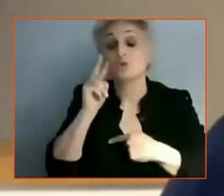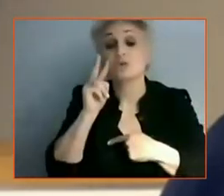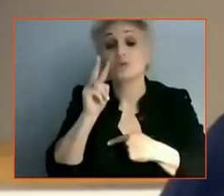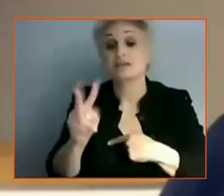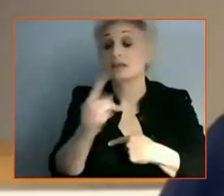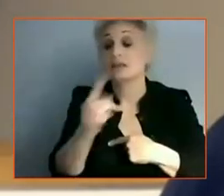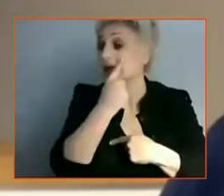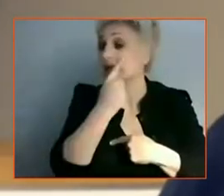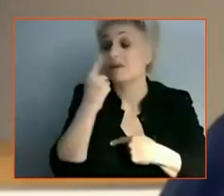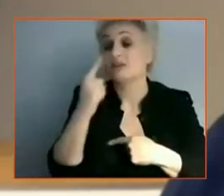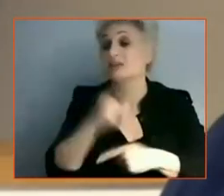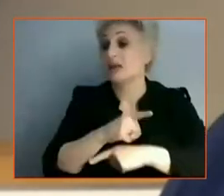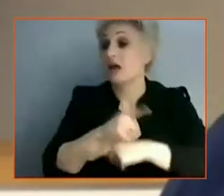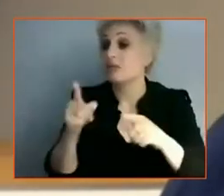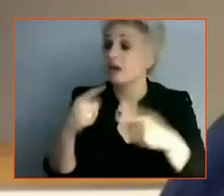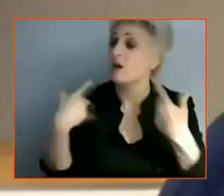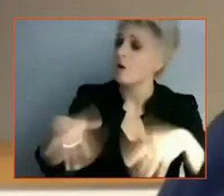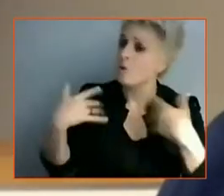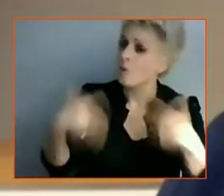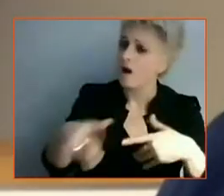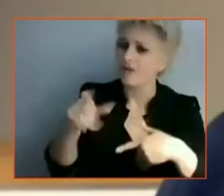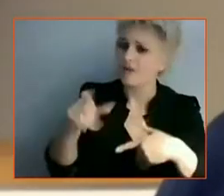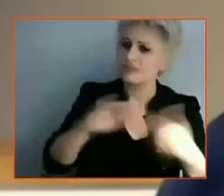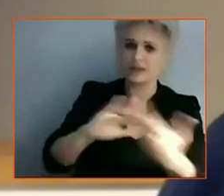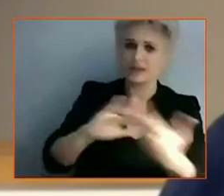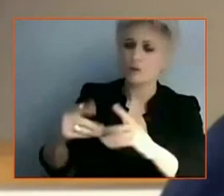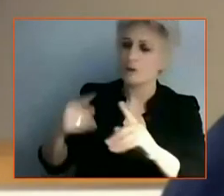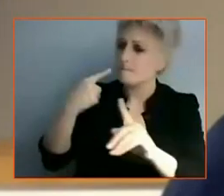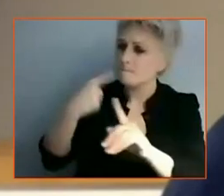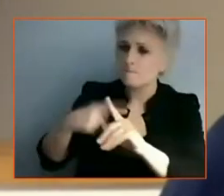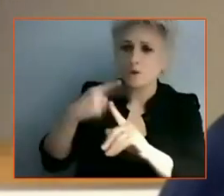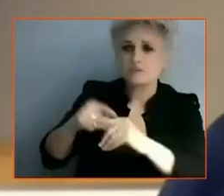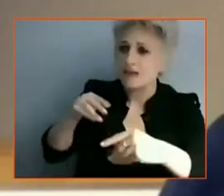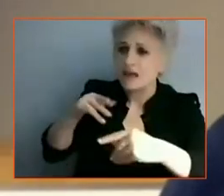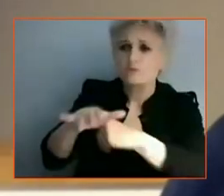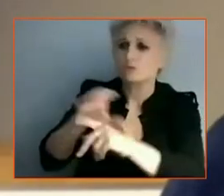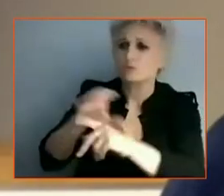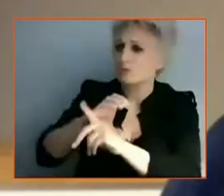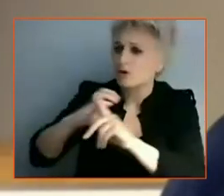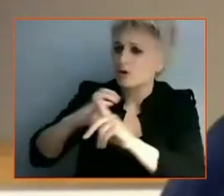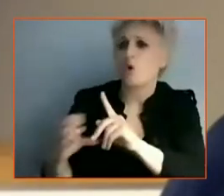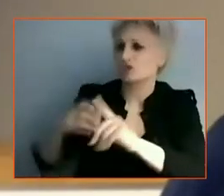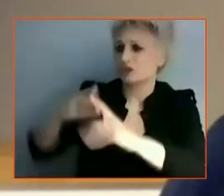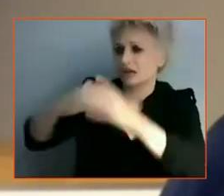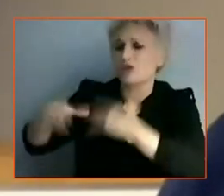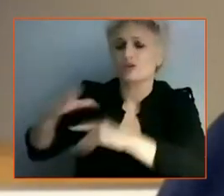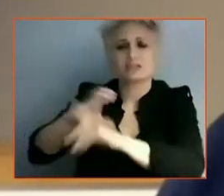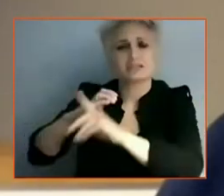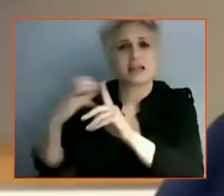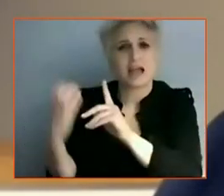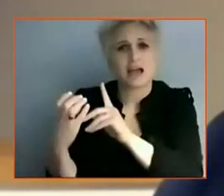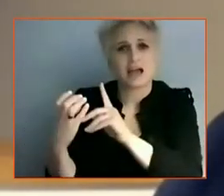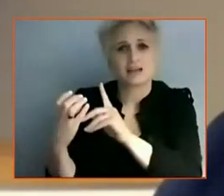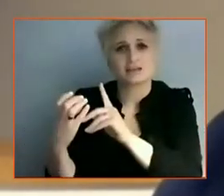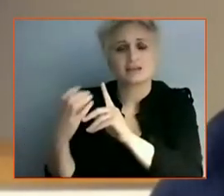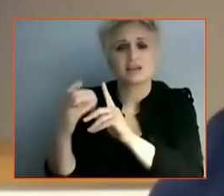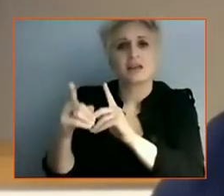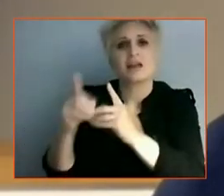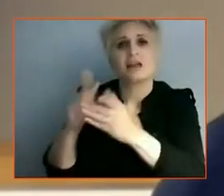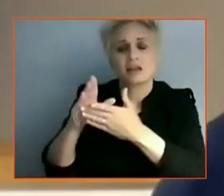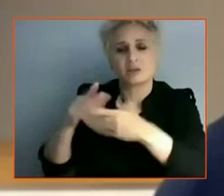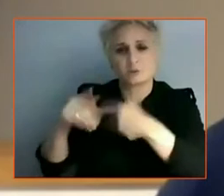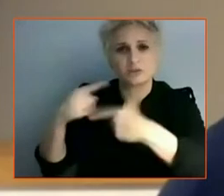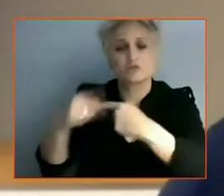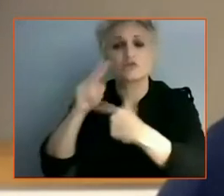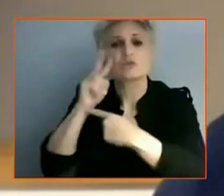communities being positively affected by culture and heritage and the arts and the creative sector, as we continue to see